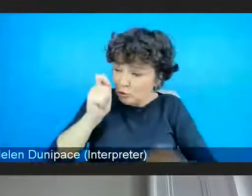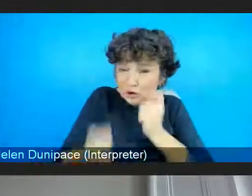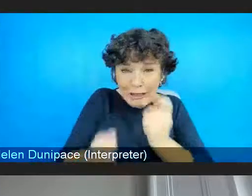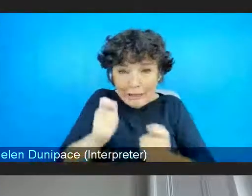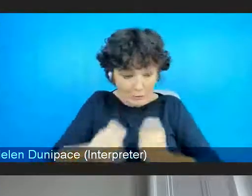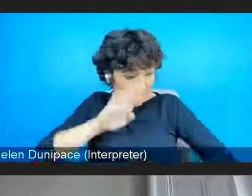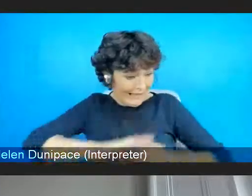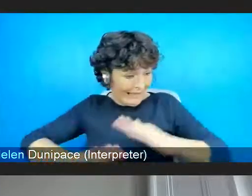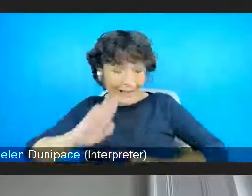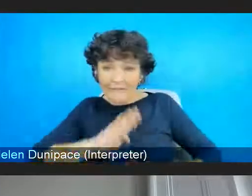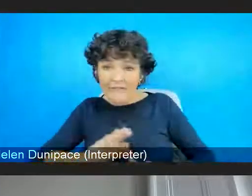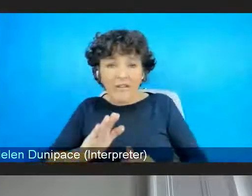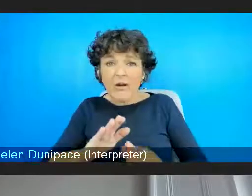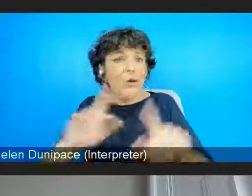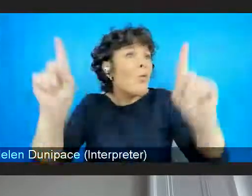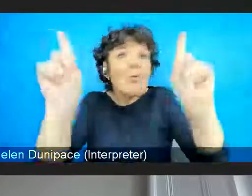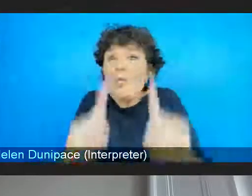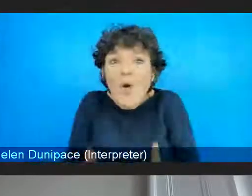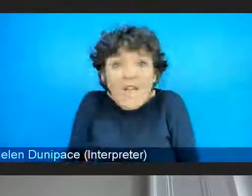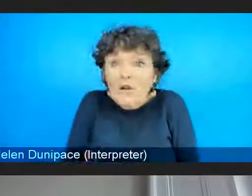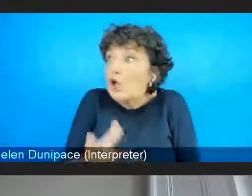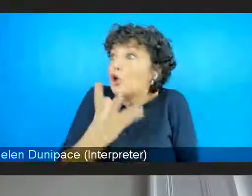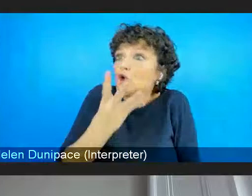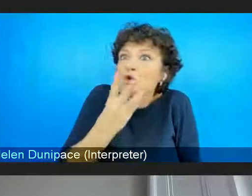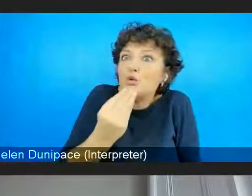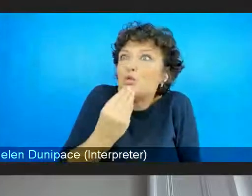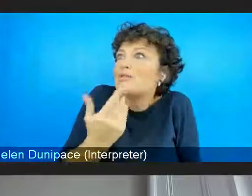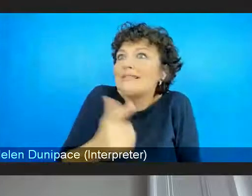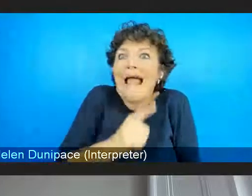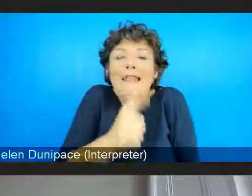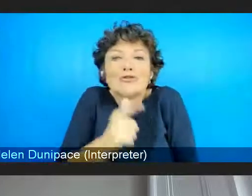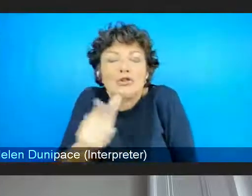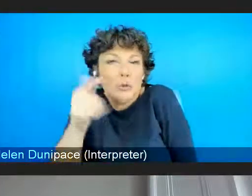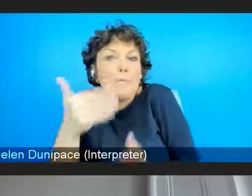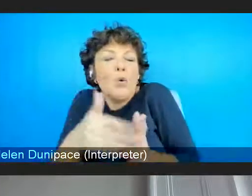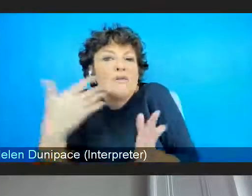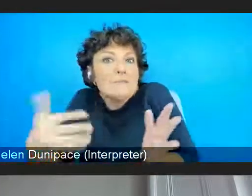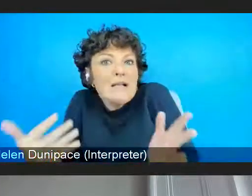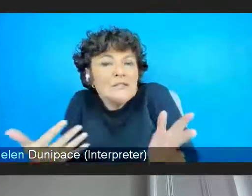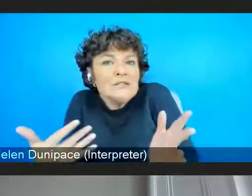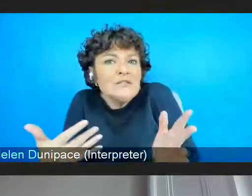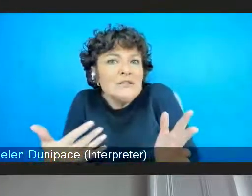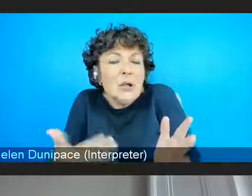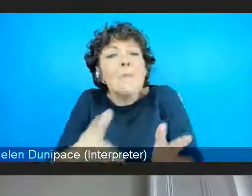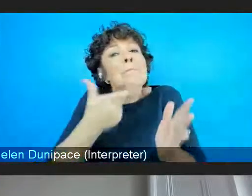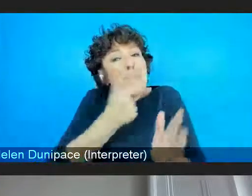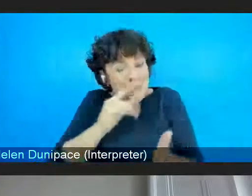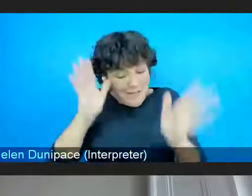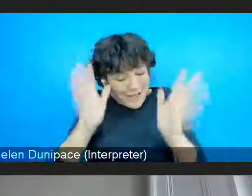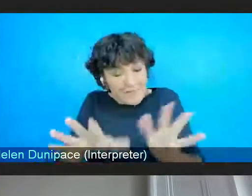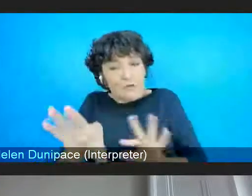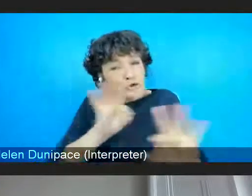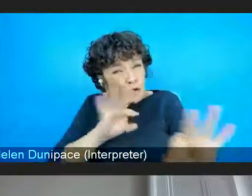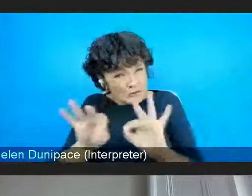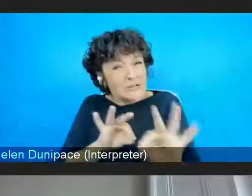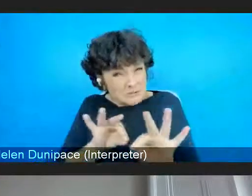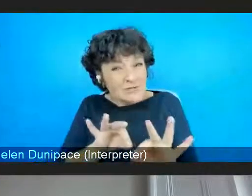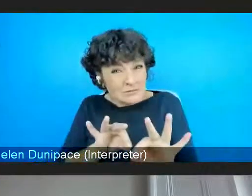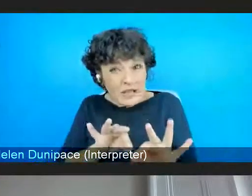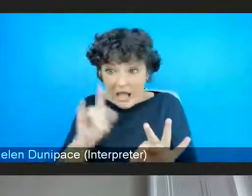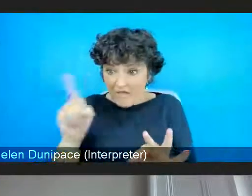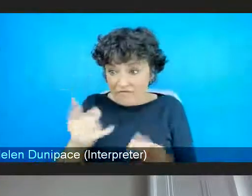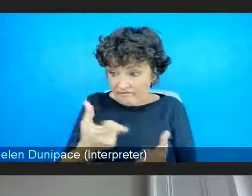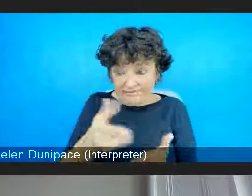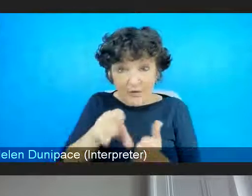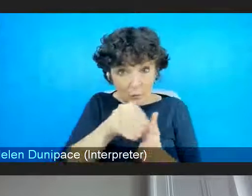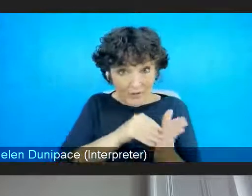them, as Jim was talking about, the used electricity, which is expensive, and people have to make choices if they are earning